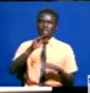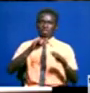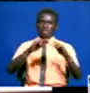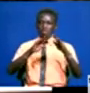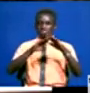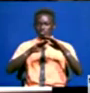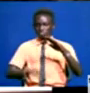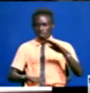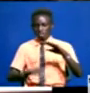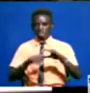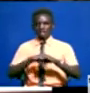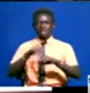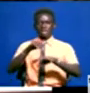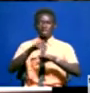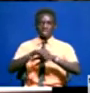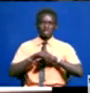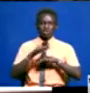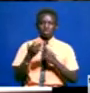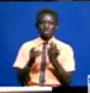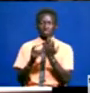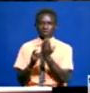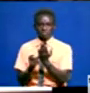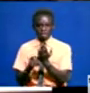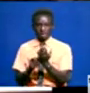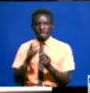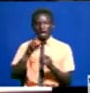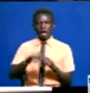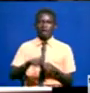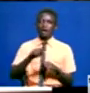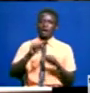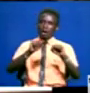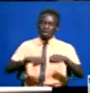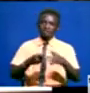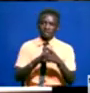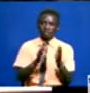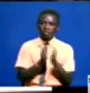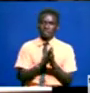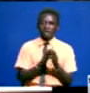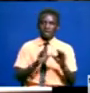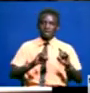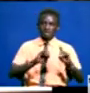you can start doing diploma or a certificate